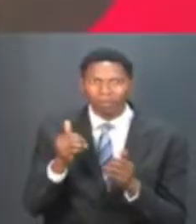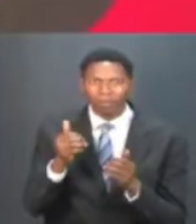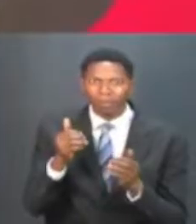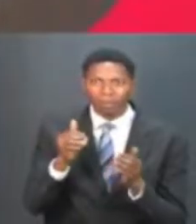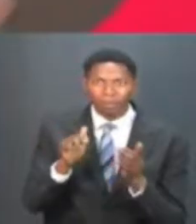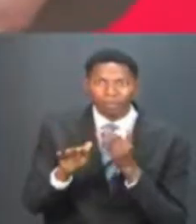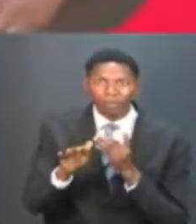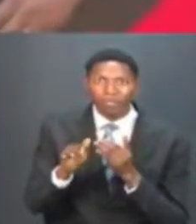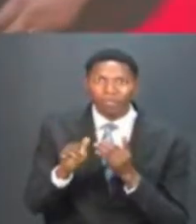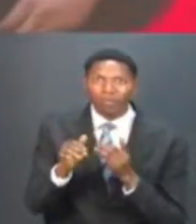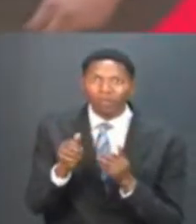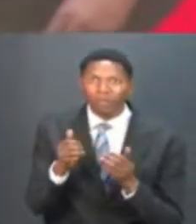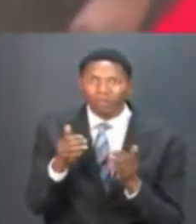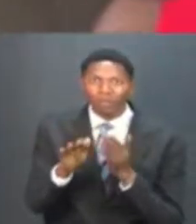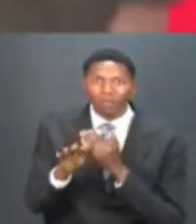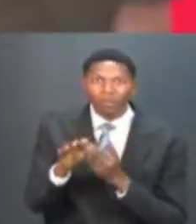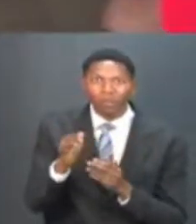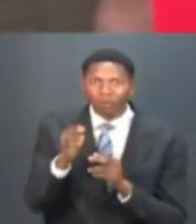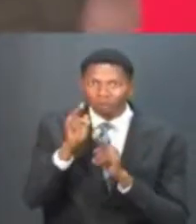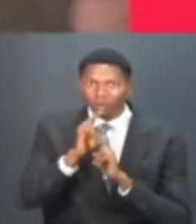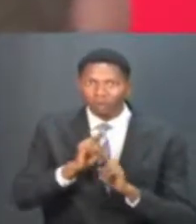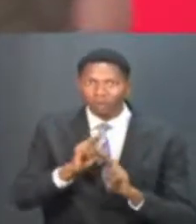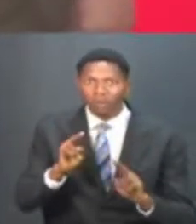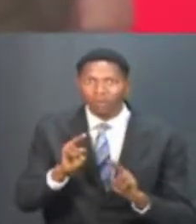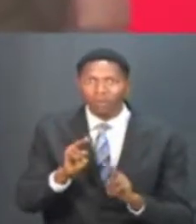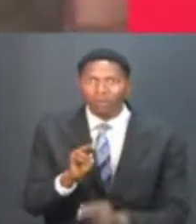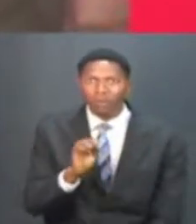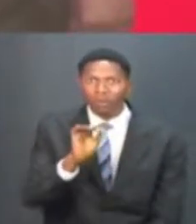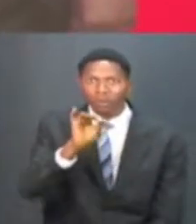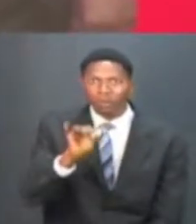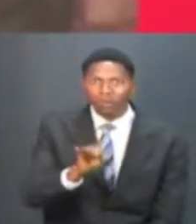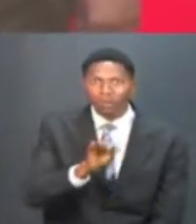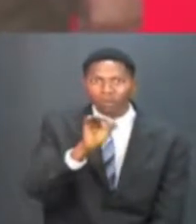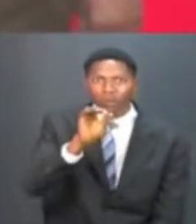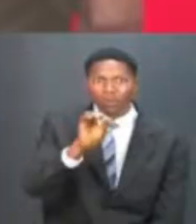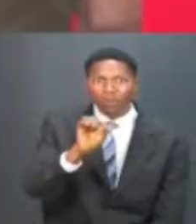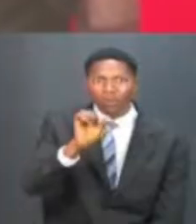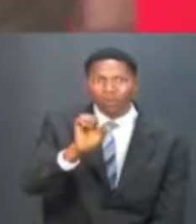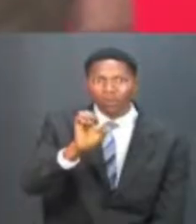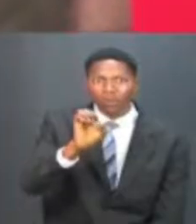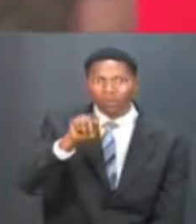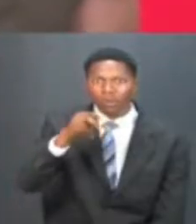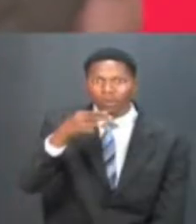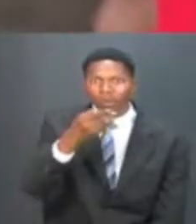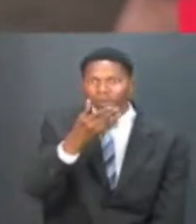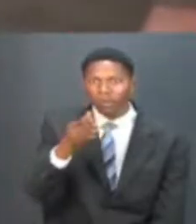Kwame Chichi Boache Dankwa.